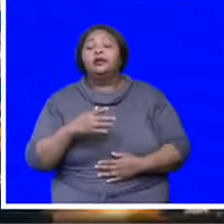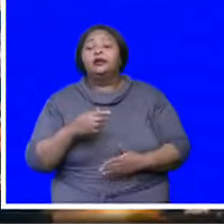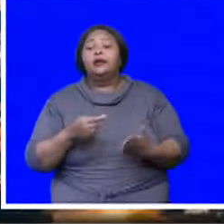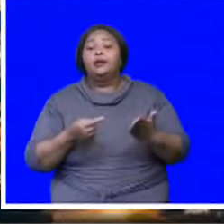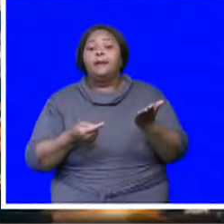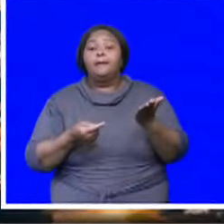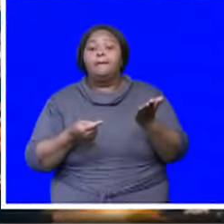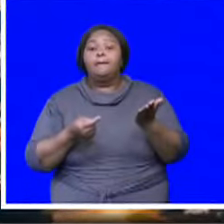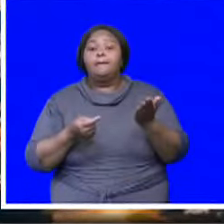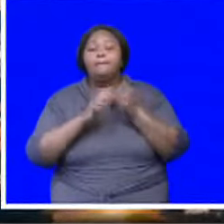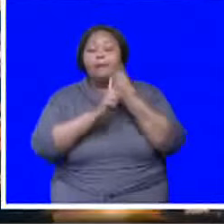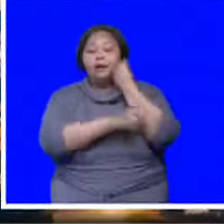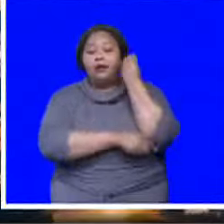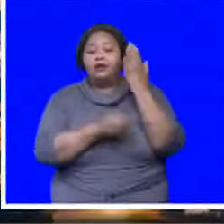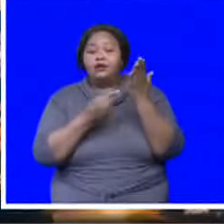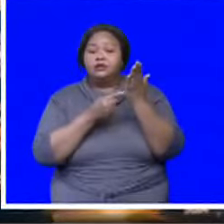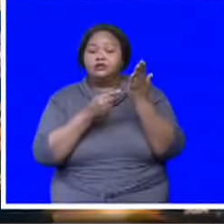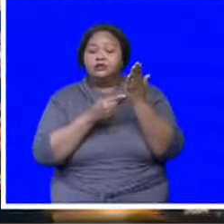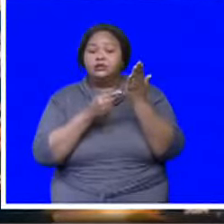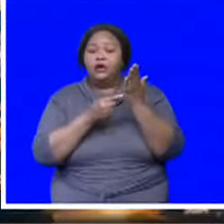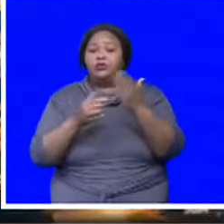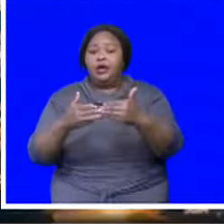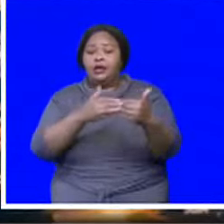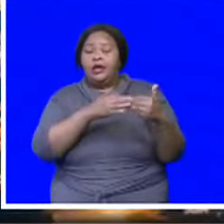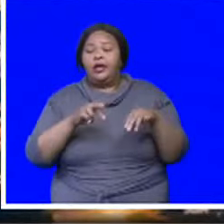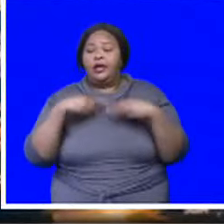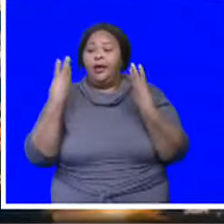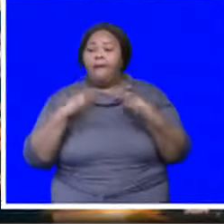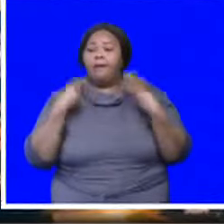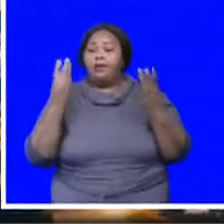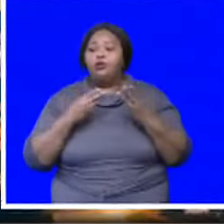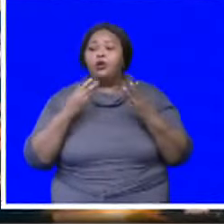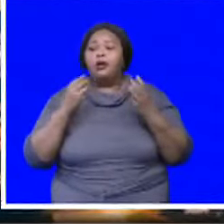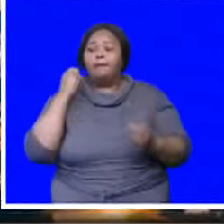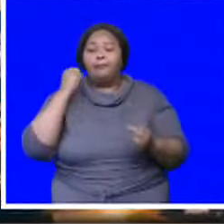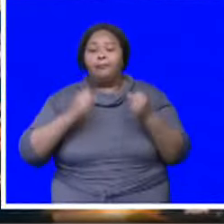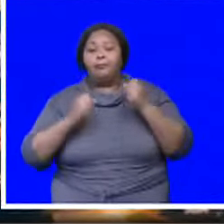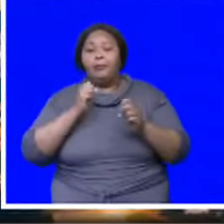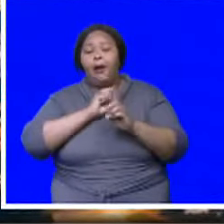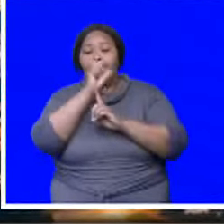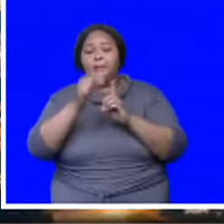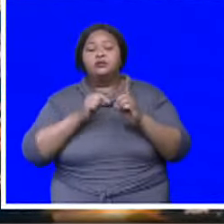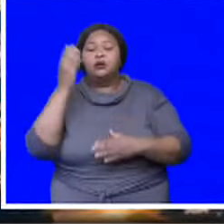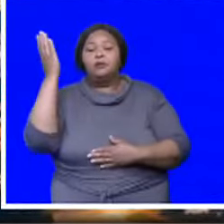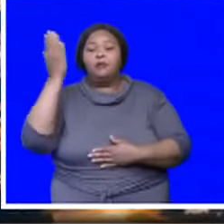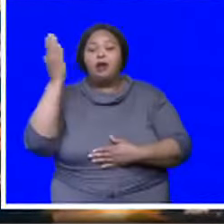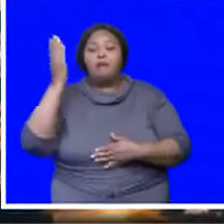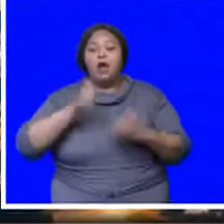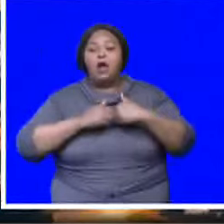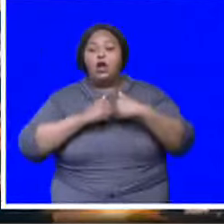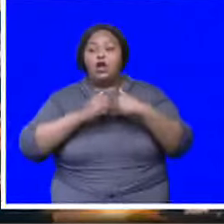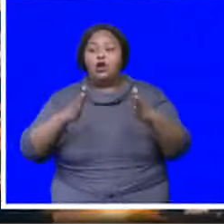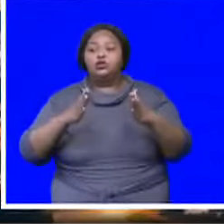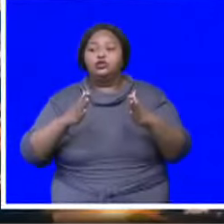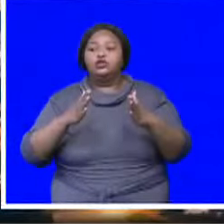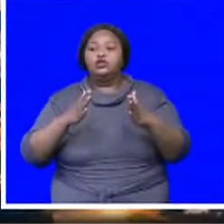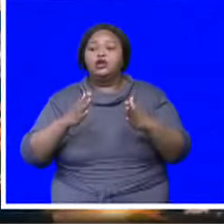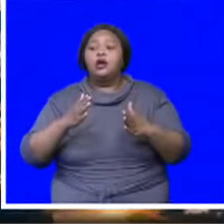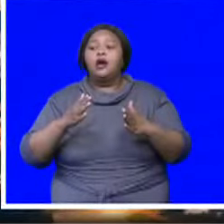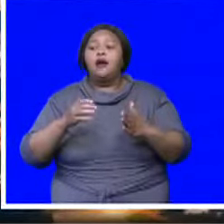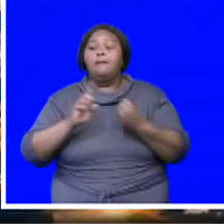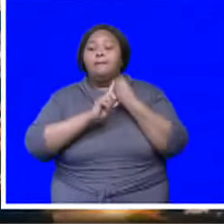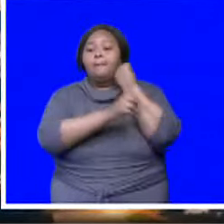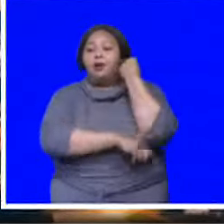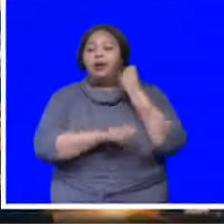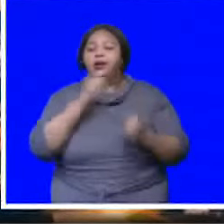it helps people live better and healthy lives. Now, the mayor was speaking when launching a half marathon to be known as the Mbabane Marathon. The